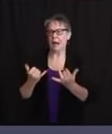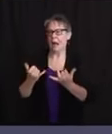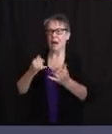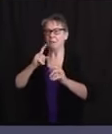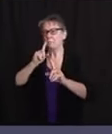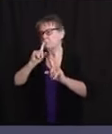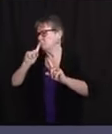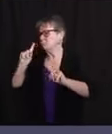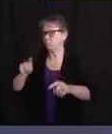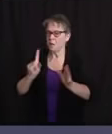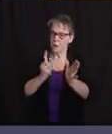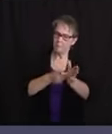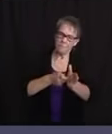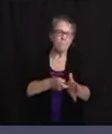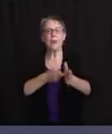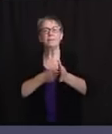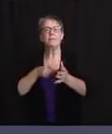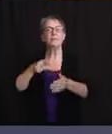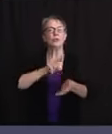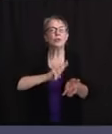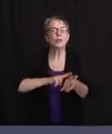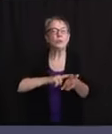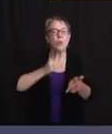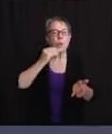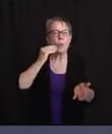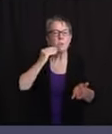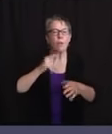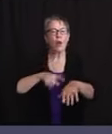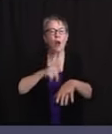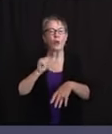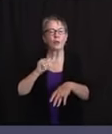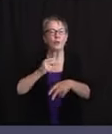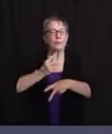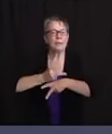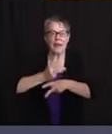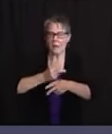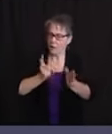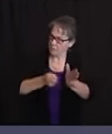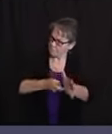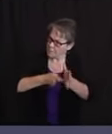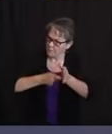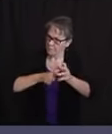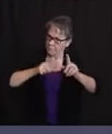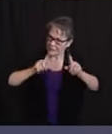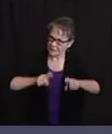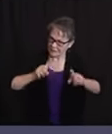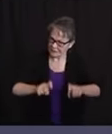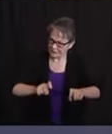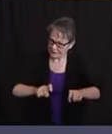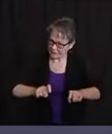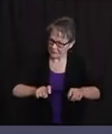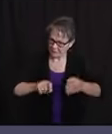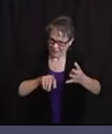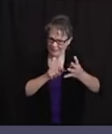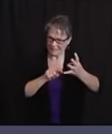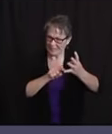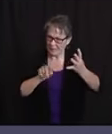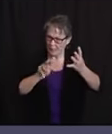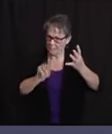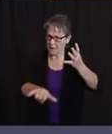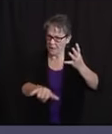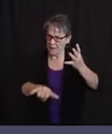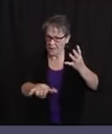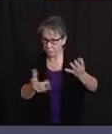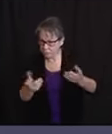end of the month. We have received 100% of the long-term care facilities attestations that they are implementing